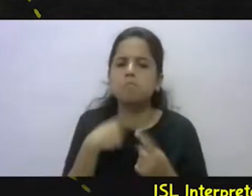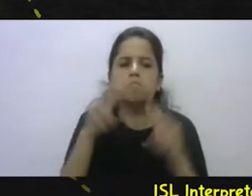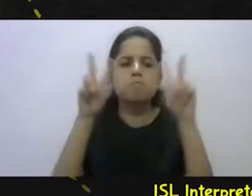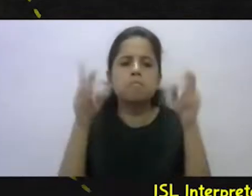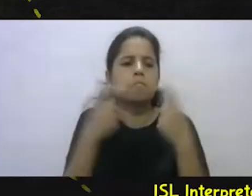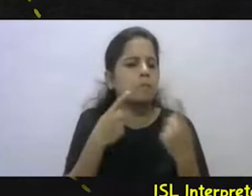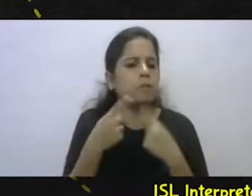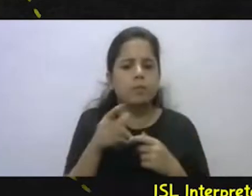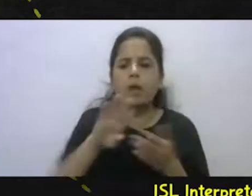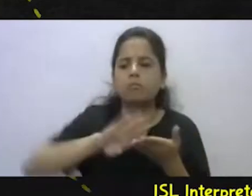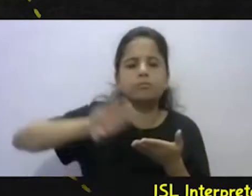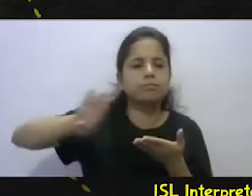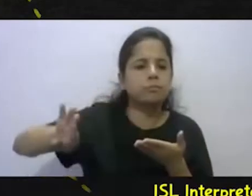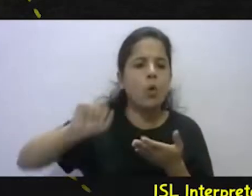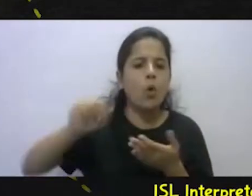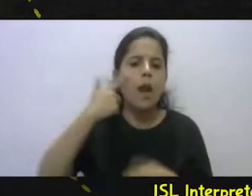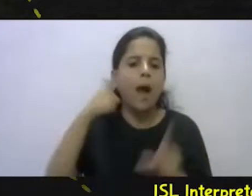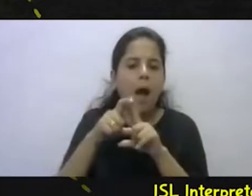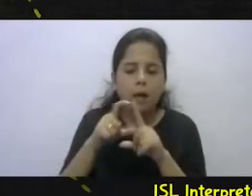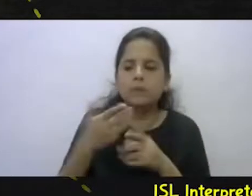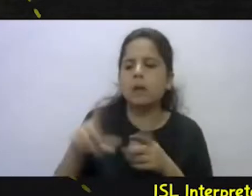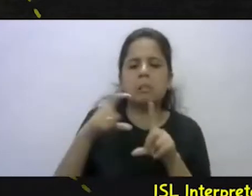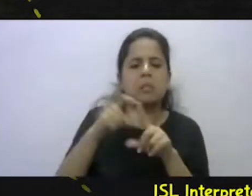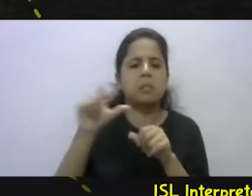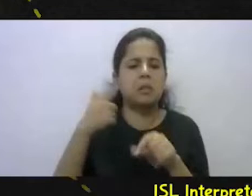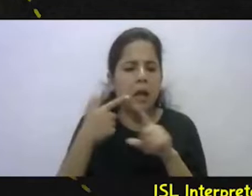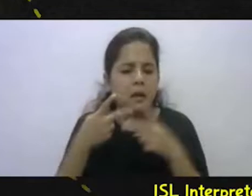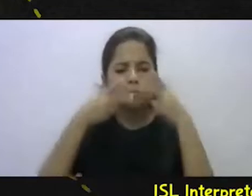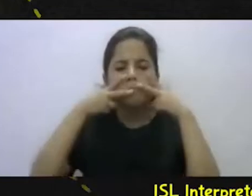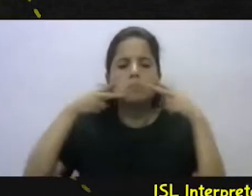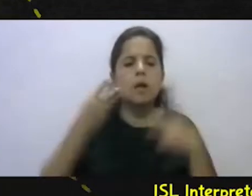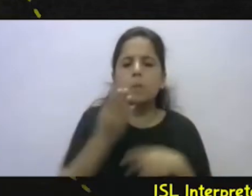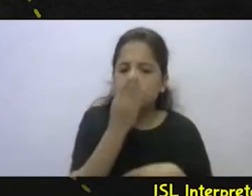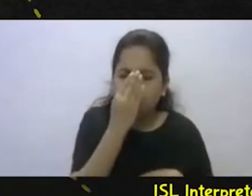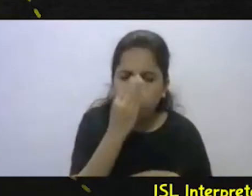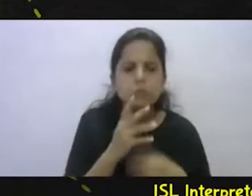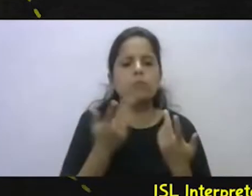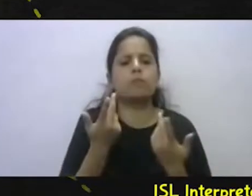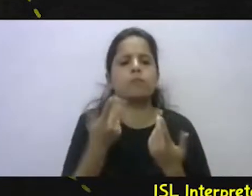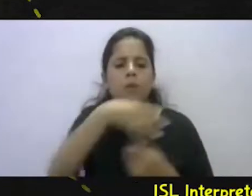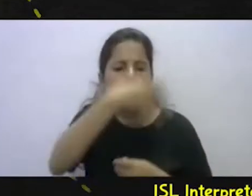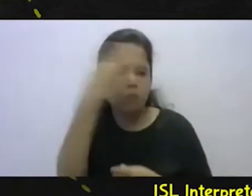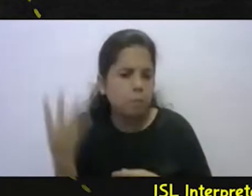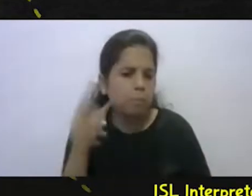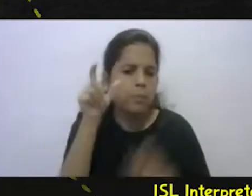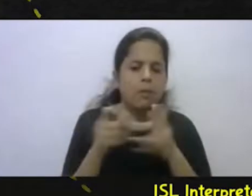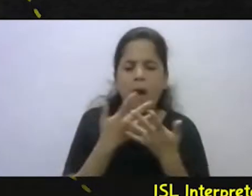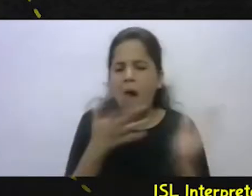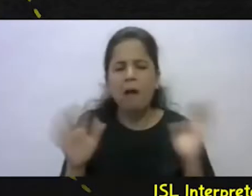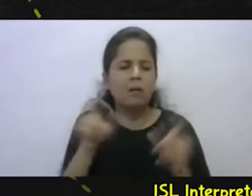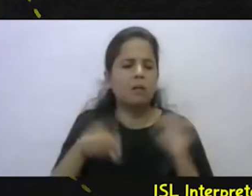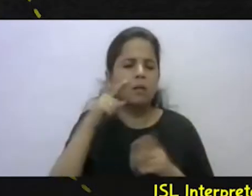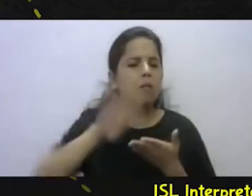which are excluded based on their identity, be it Dalit, be it tribal, be it Muslim, be it nomadic tribe, LGBTQI community, and this consists